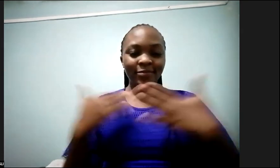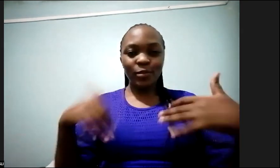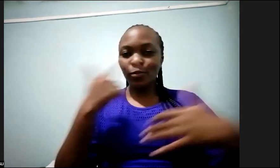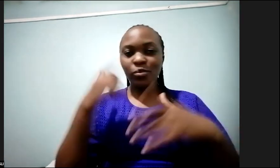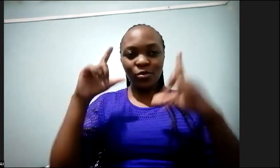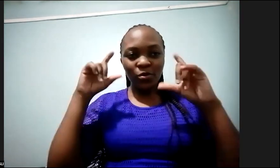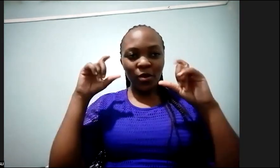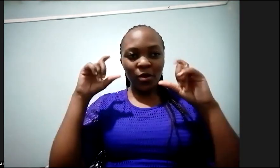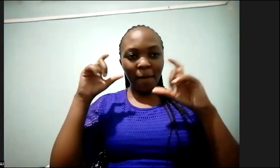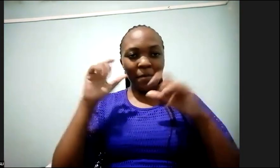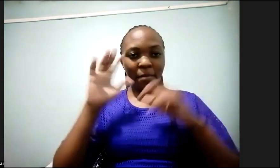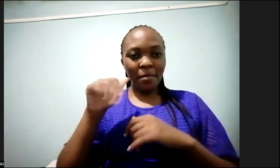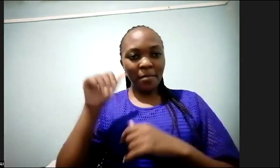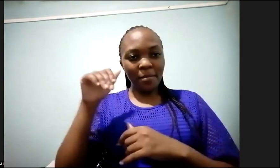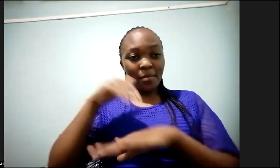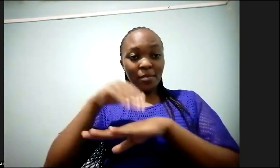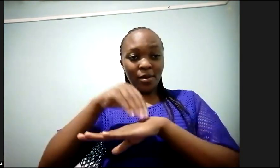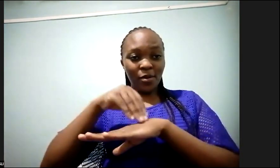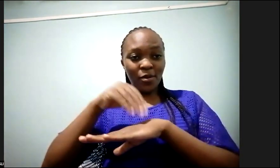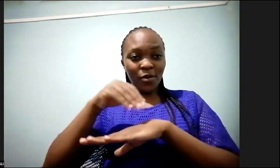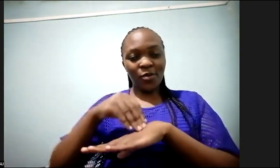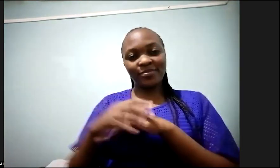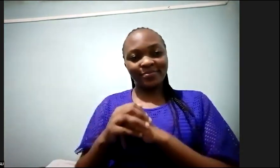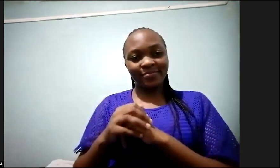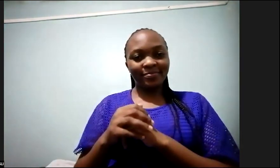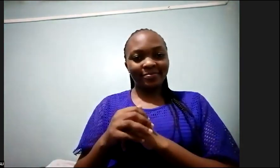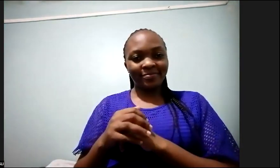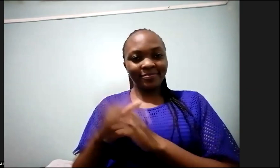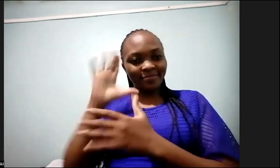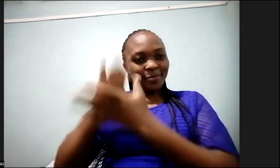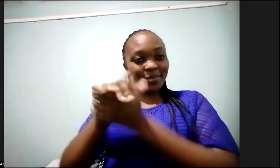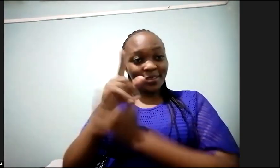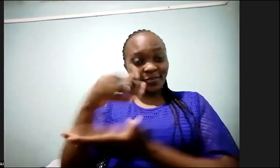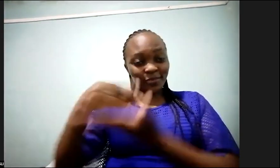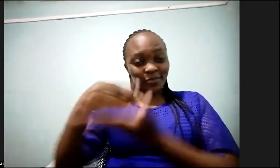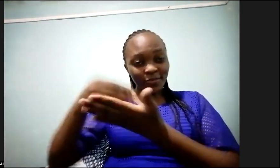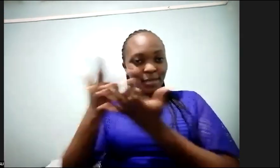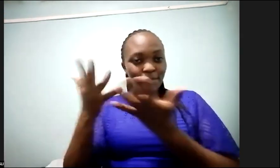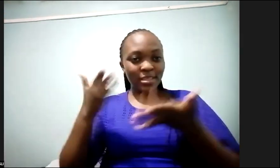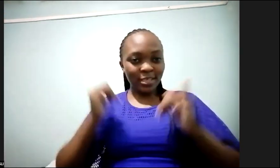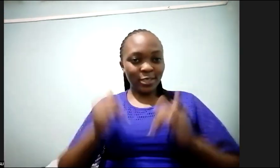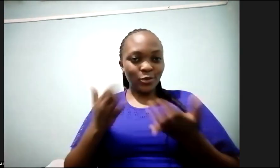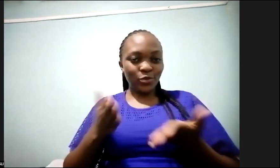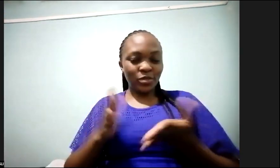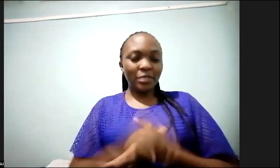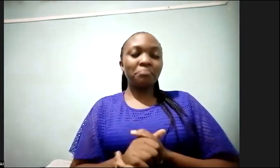believe we've learned something new today, financial skill, and we'll proceed. So one day I will